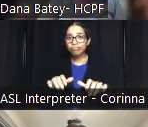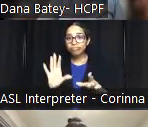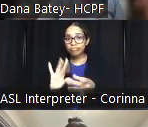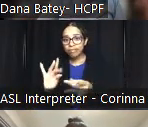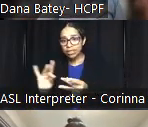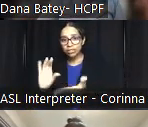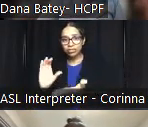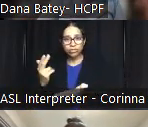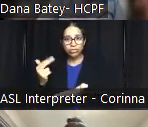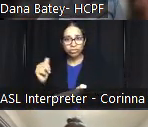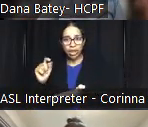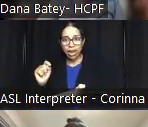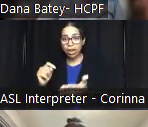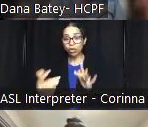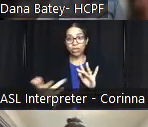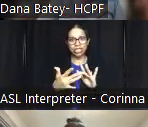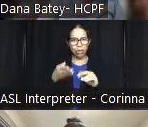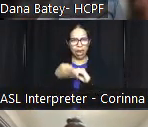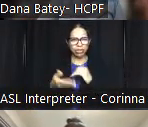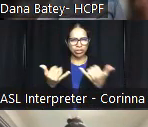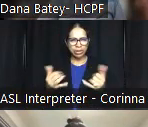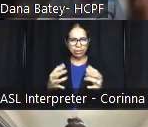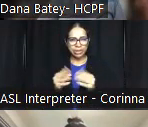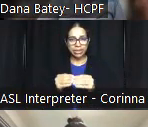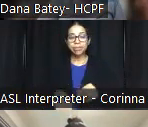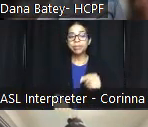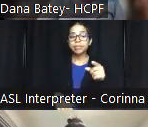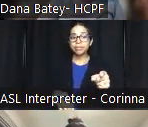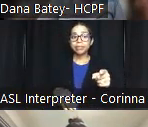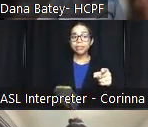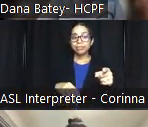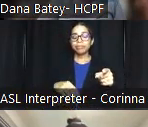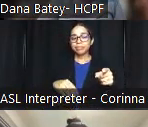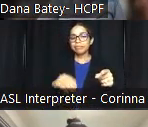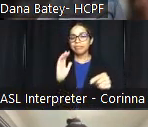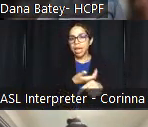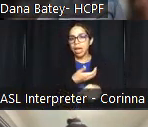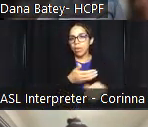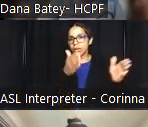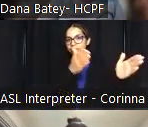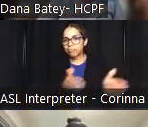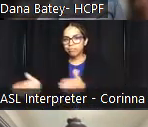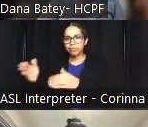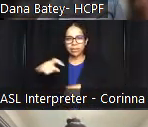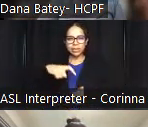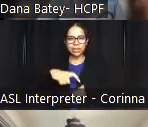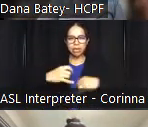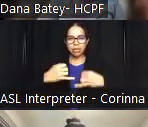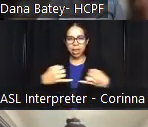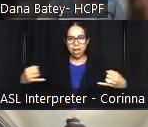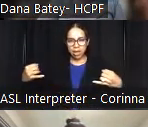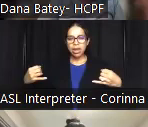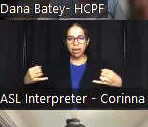this. But as mentioned, here is our timeline of current stakeholder activities. And while we've already held quite a